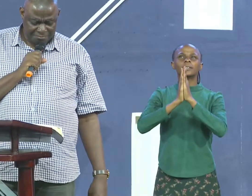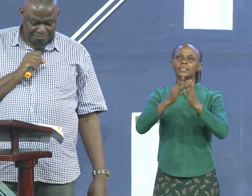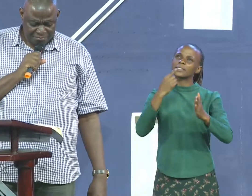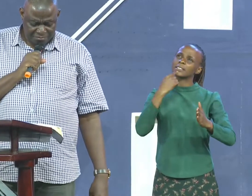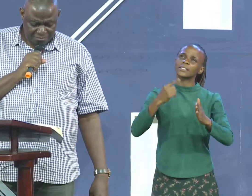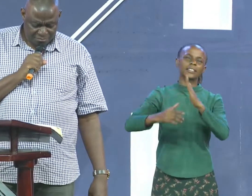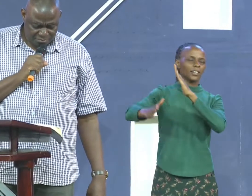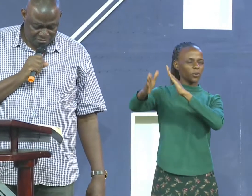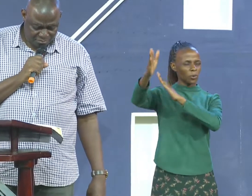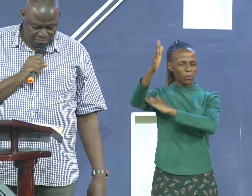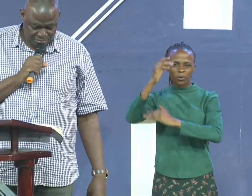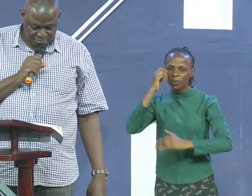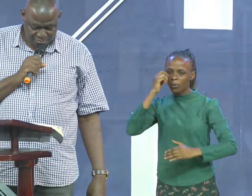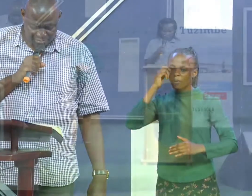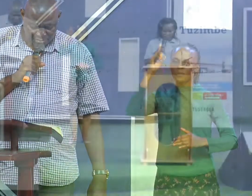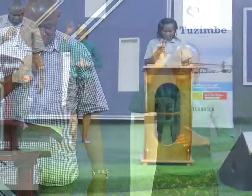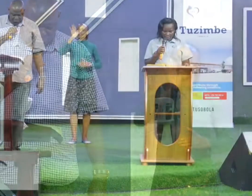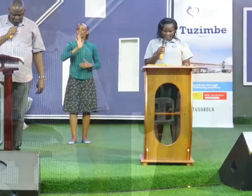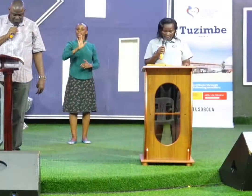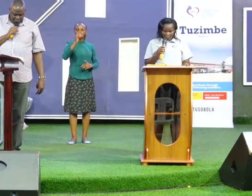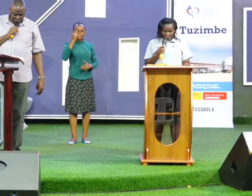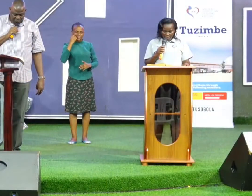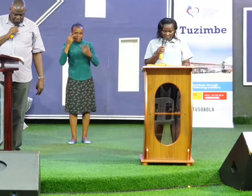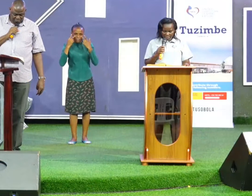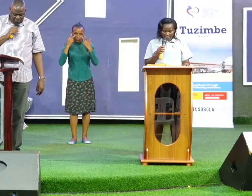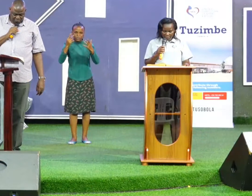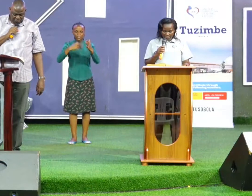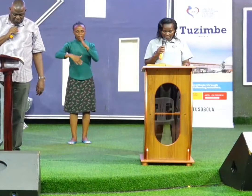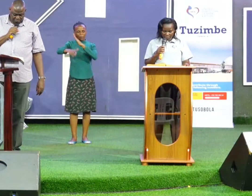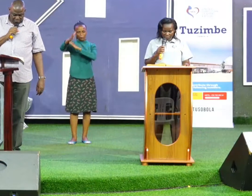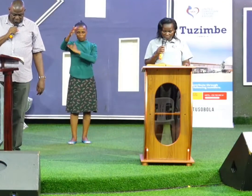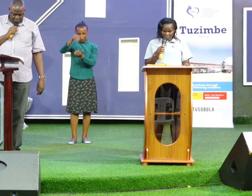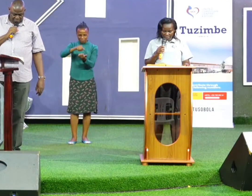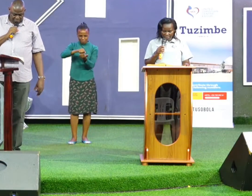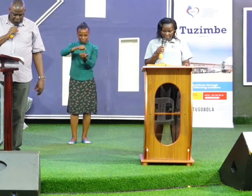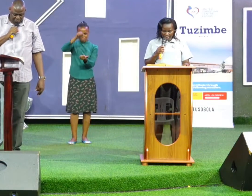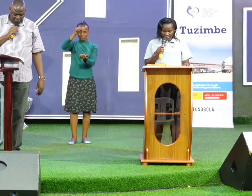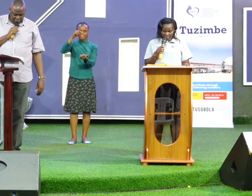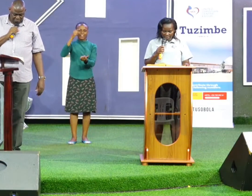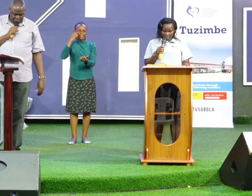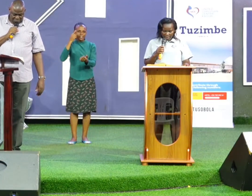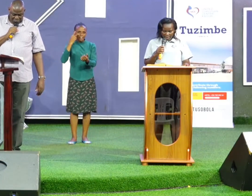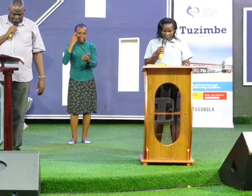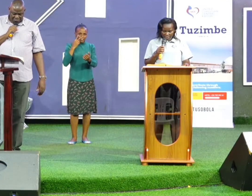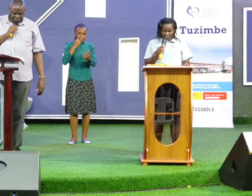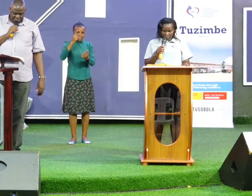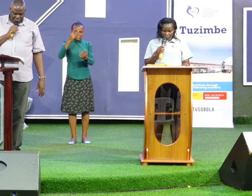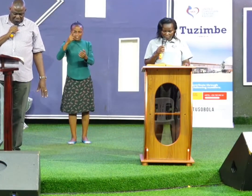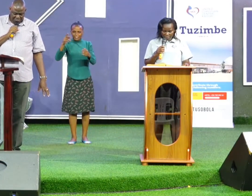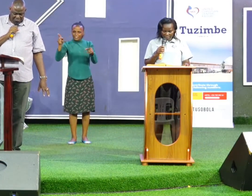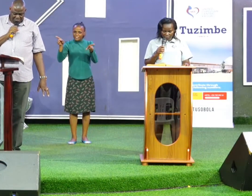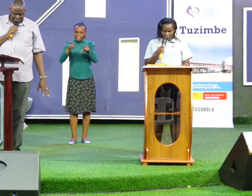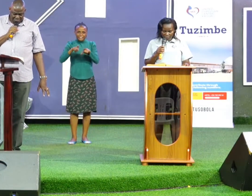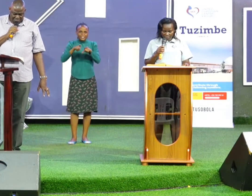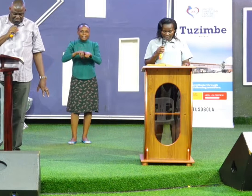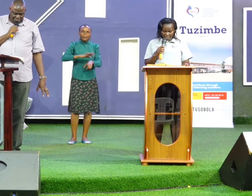nkwegayiridde, omuzibula amaaso ge alabe. Awo mukama n'azibula amaaso g'omulenzi n'alaba. Awo laba